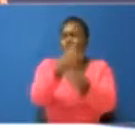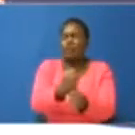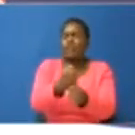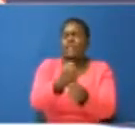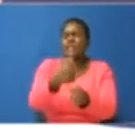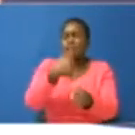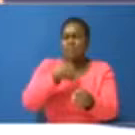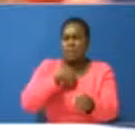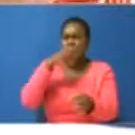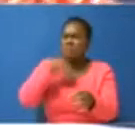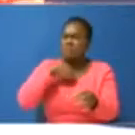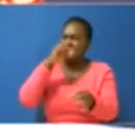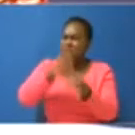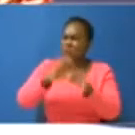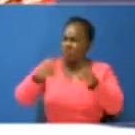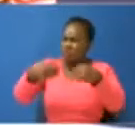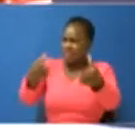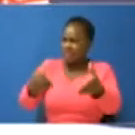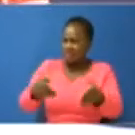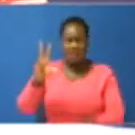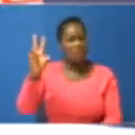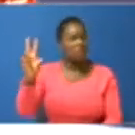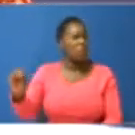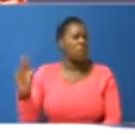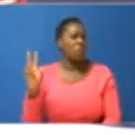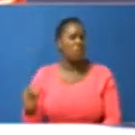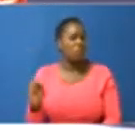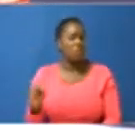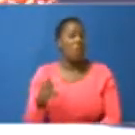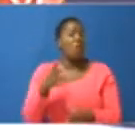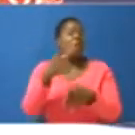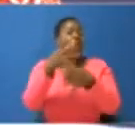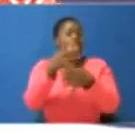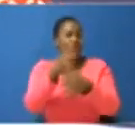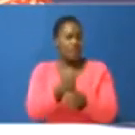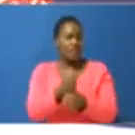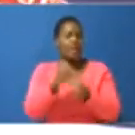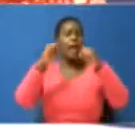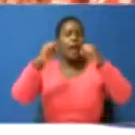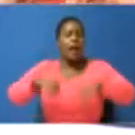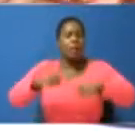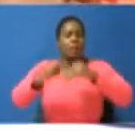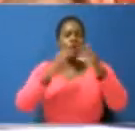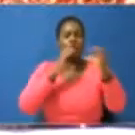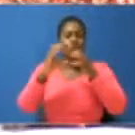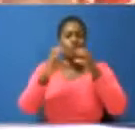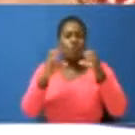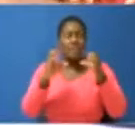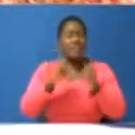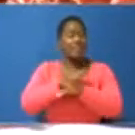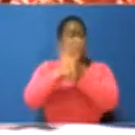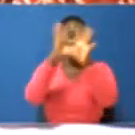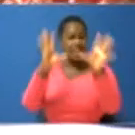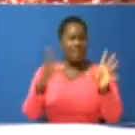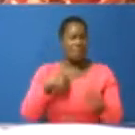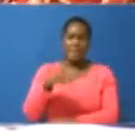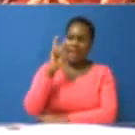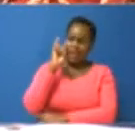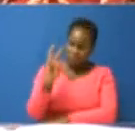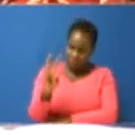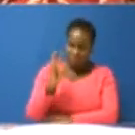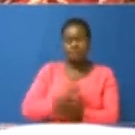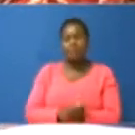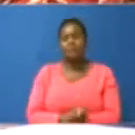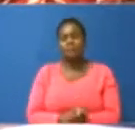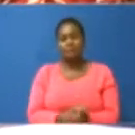voter to give them my vote or no the confidence ability to communicate and communicate clearly i was looking out for